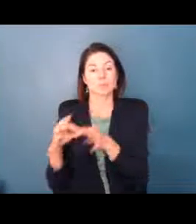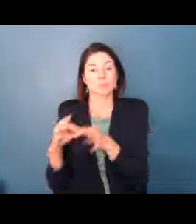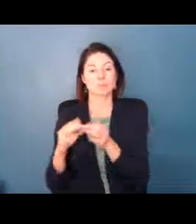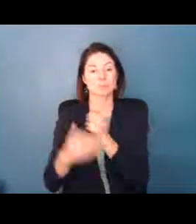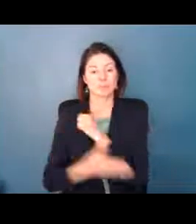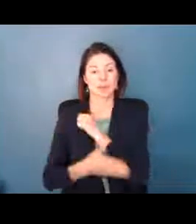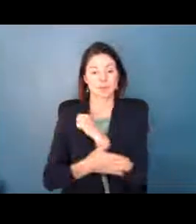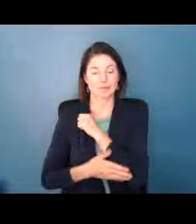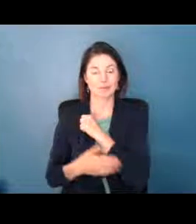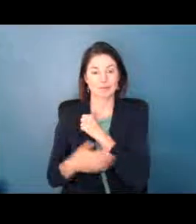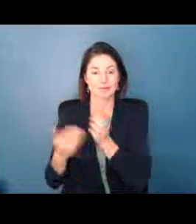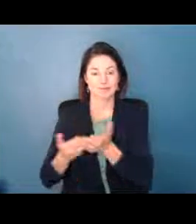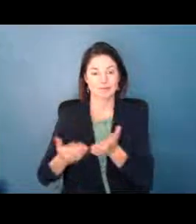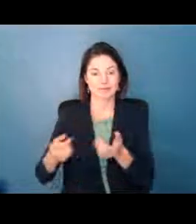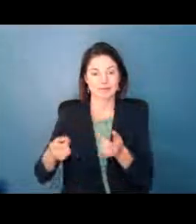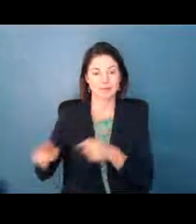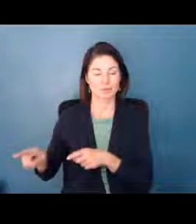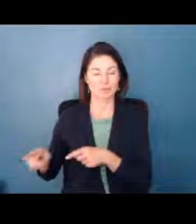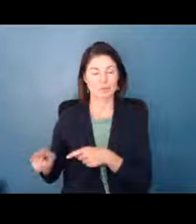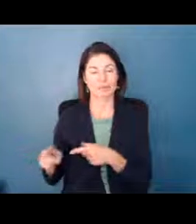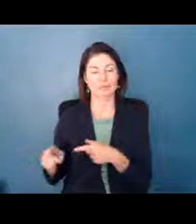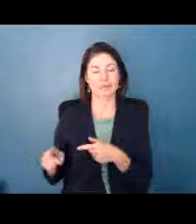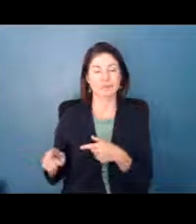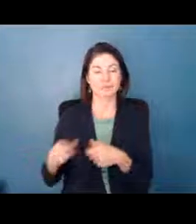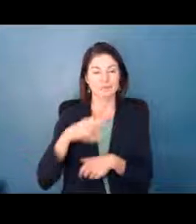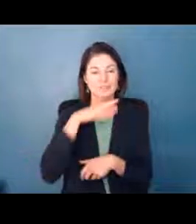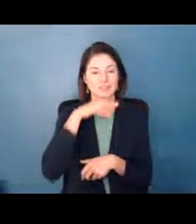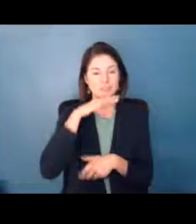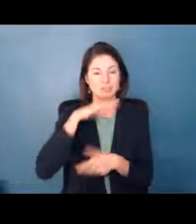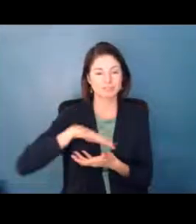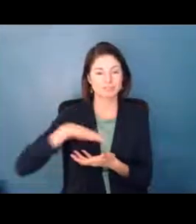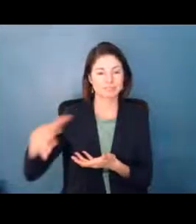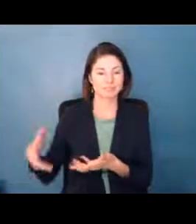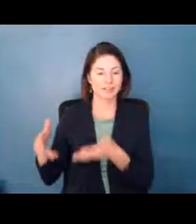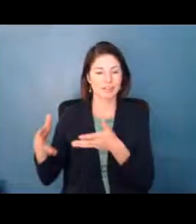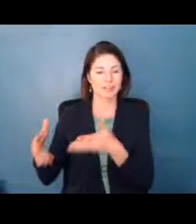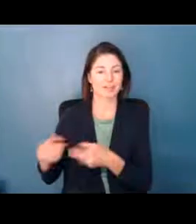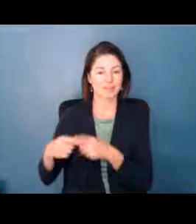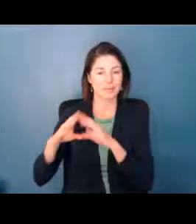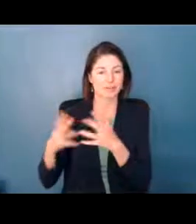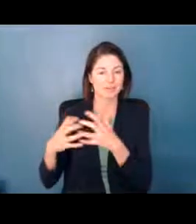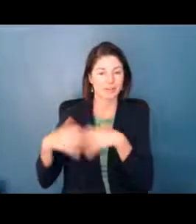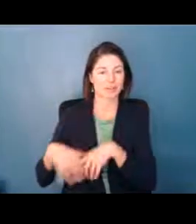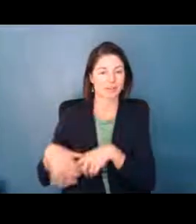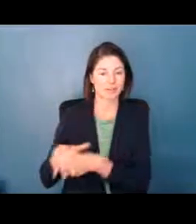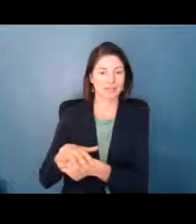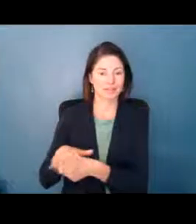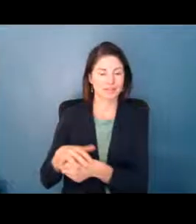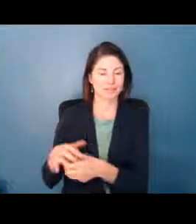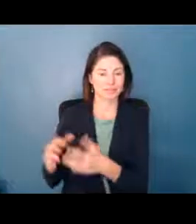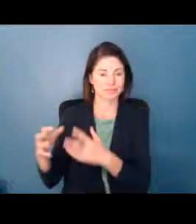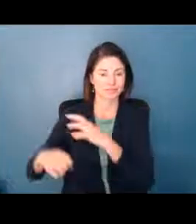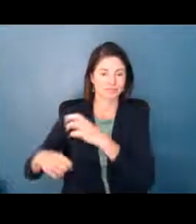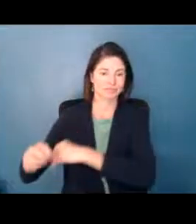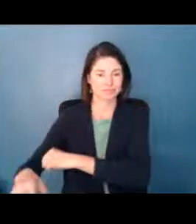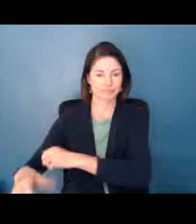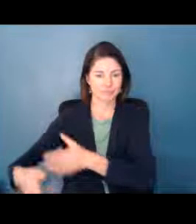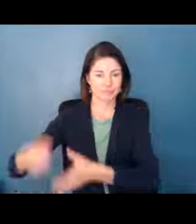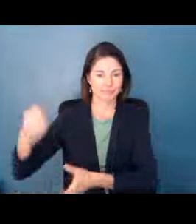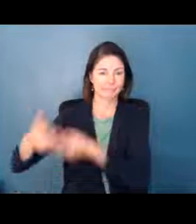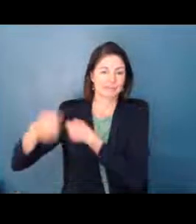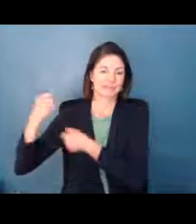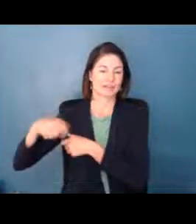need to remove all the debris that's left over from the houses that went down in that area. And we also need to